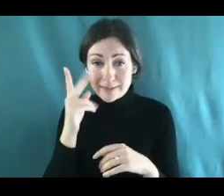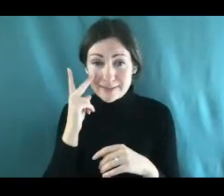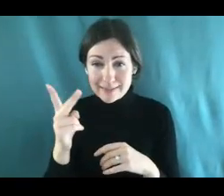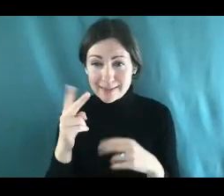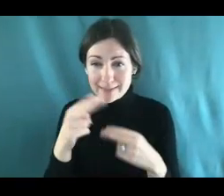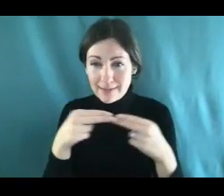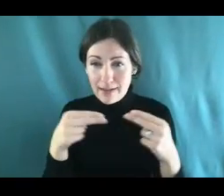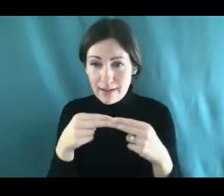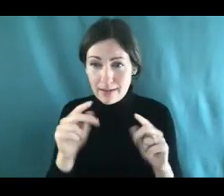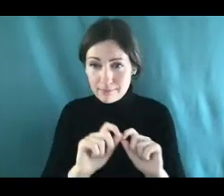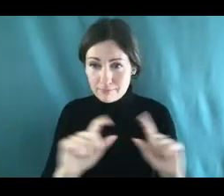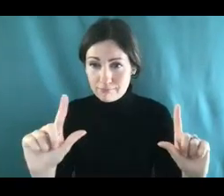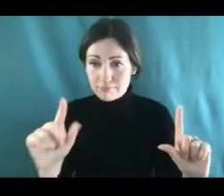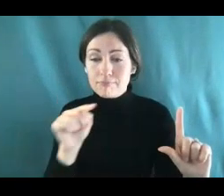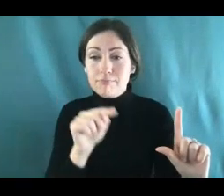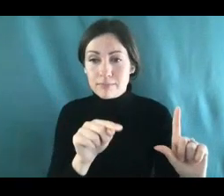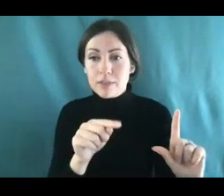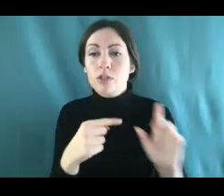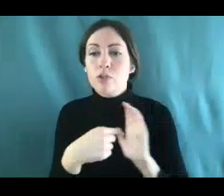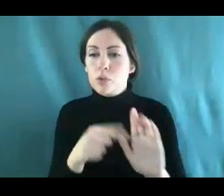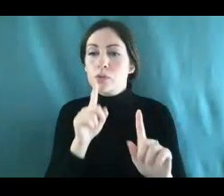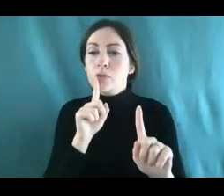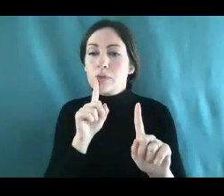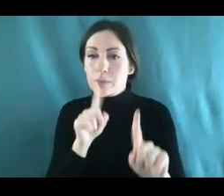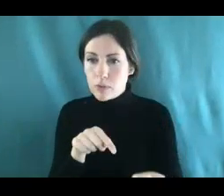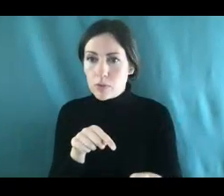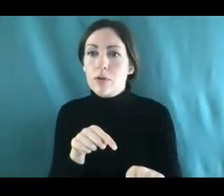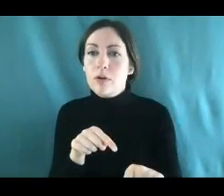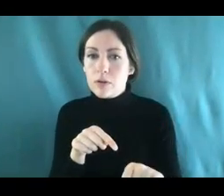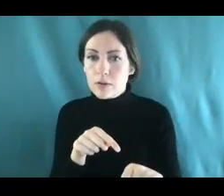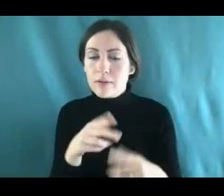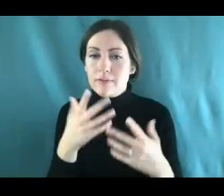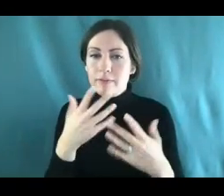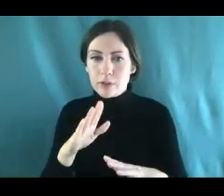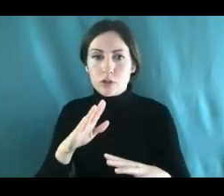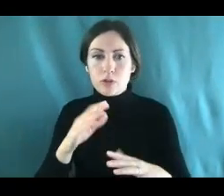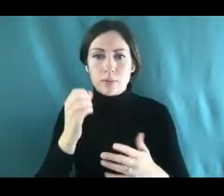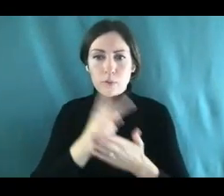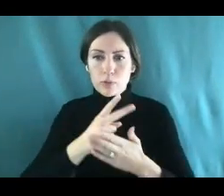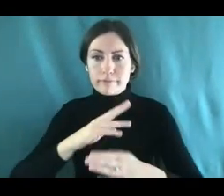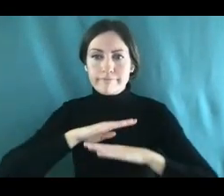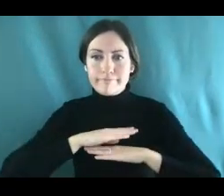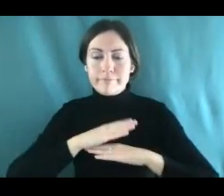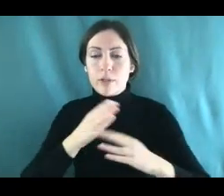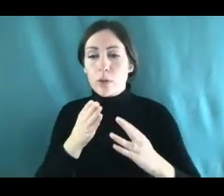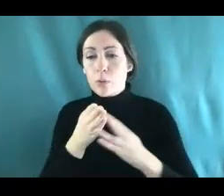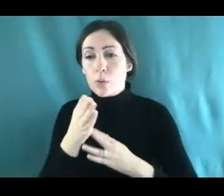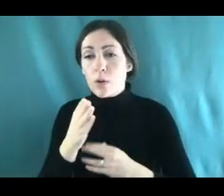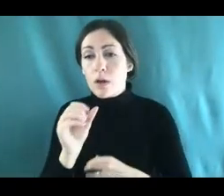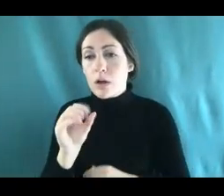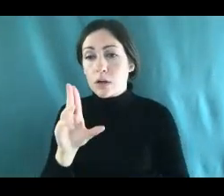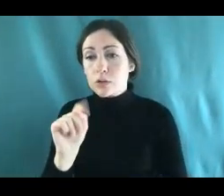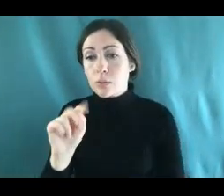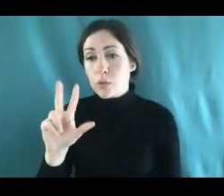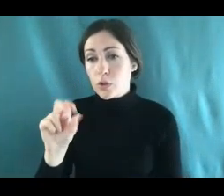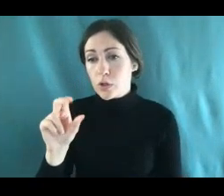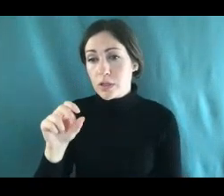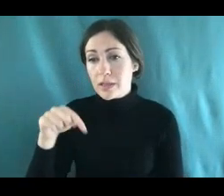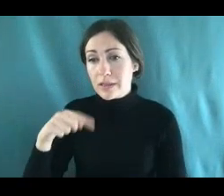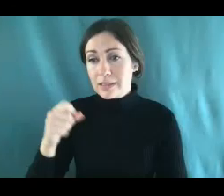The slide is a reflection of the report that was reconciled through October 30th of this year.